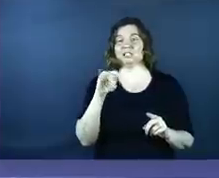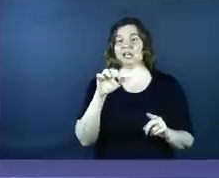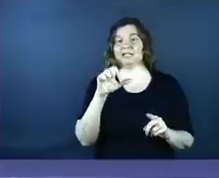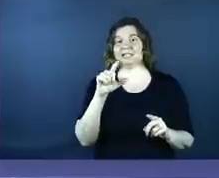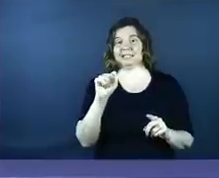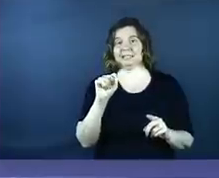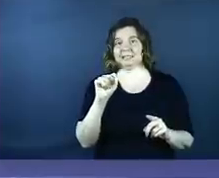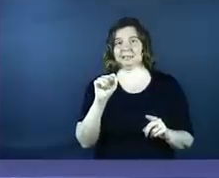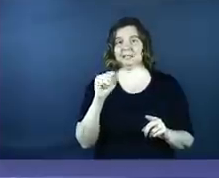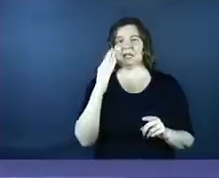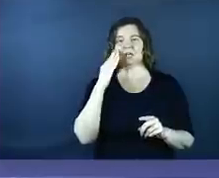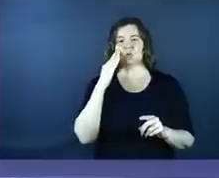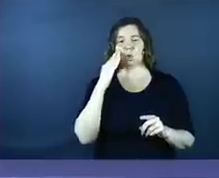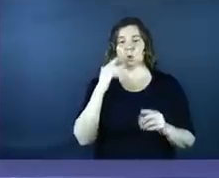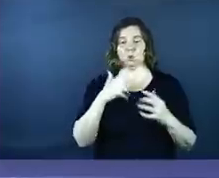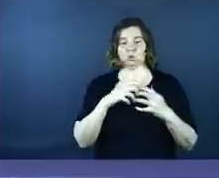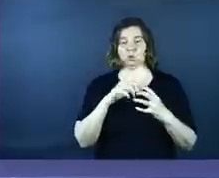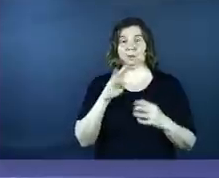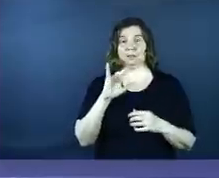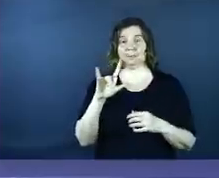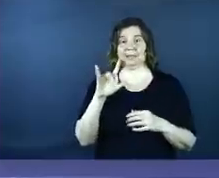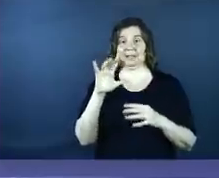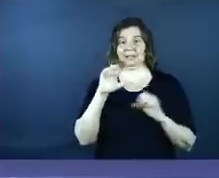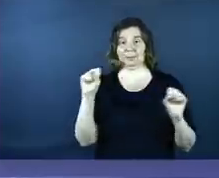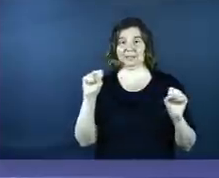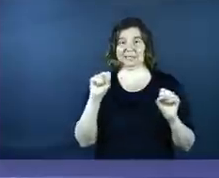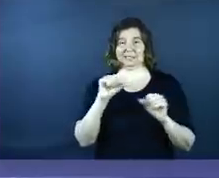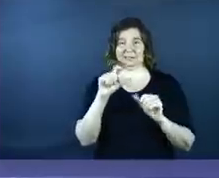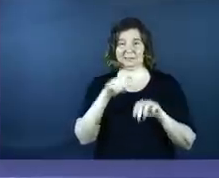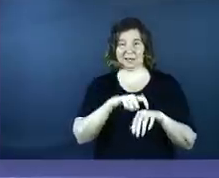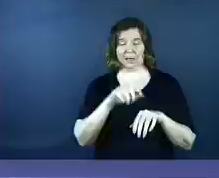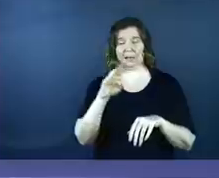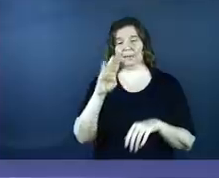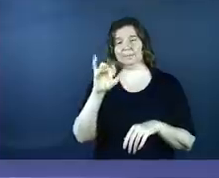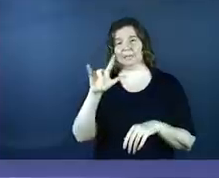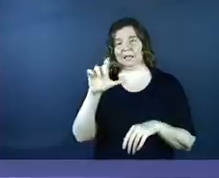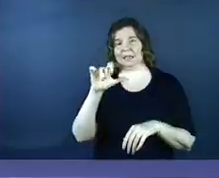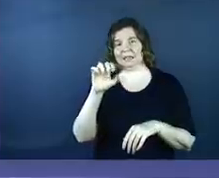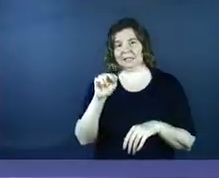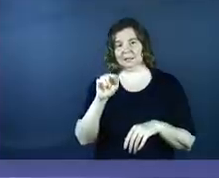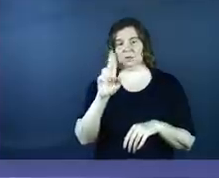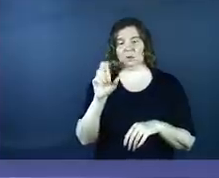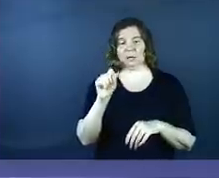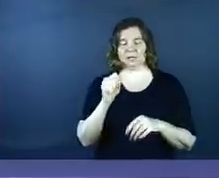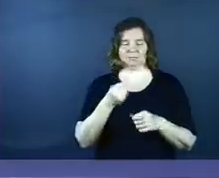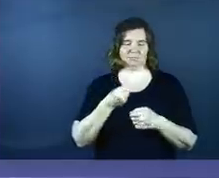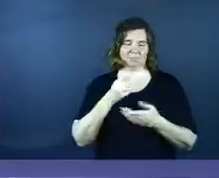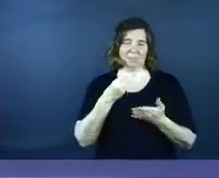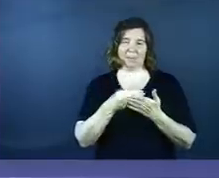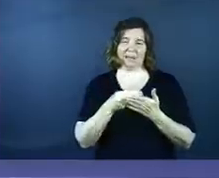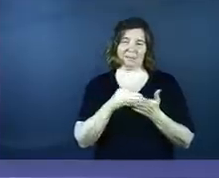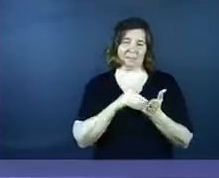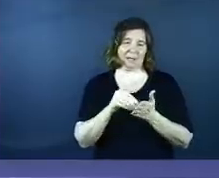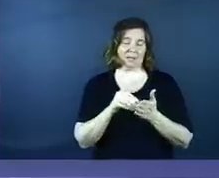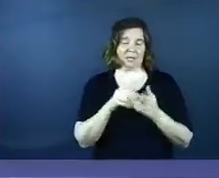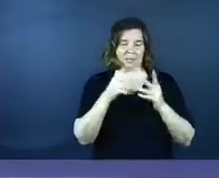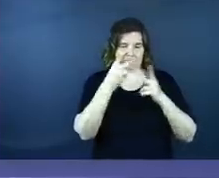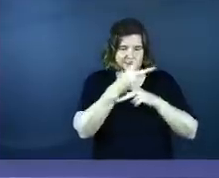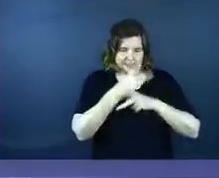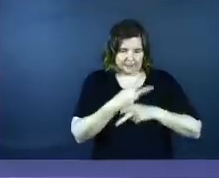He was known for during the Bill Clinton presidential era. The United States poured a bunch of money into mapping the